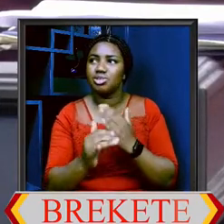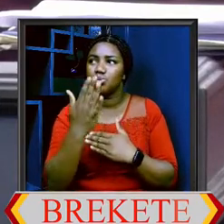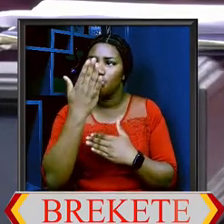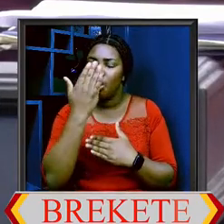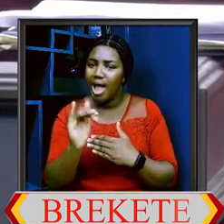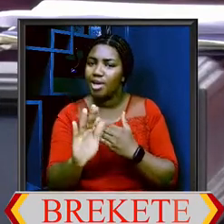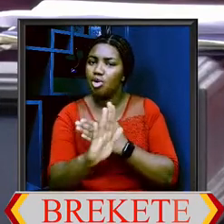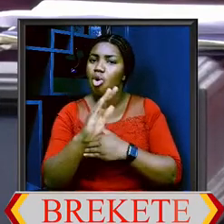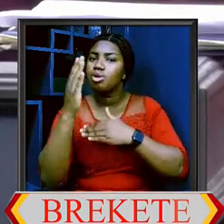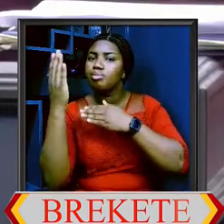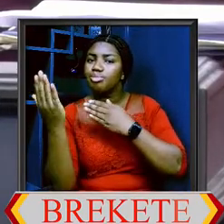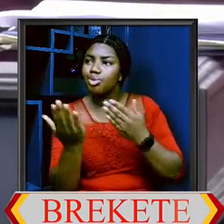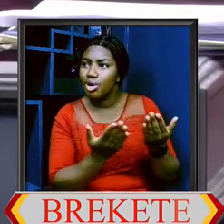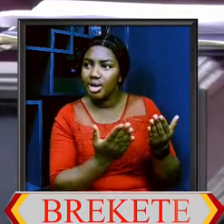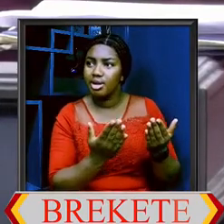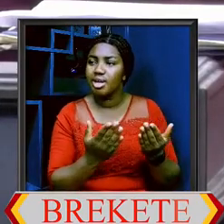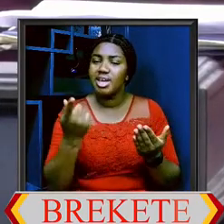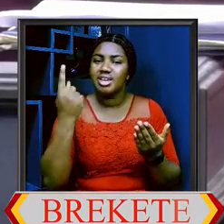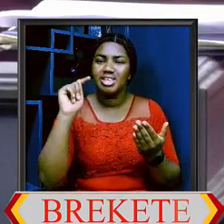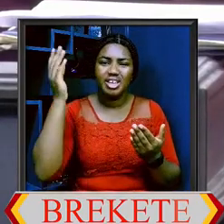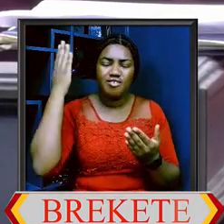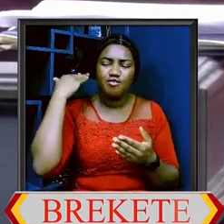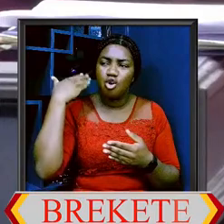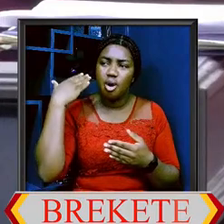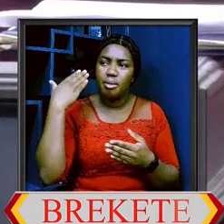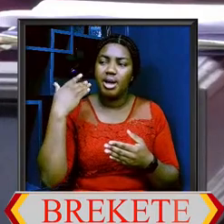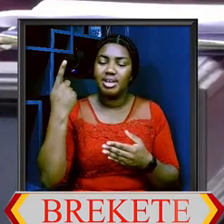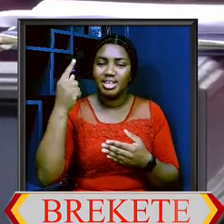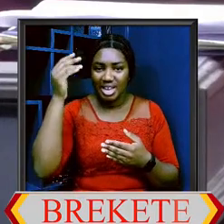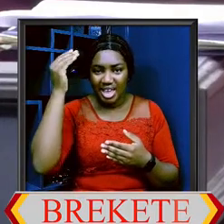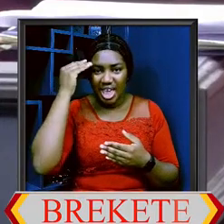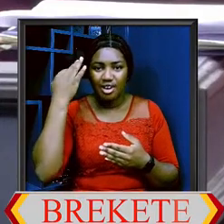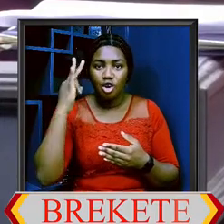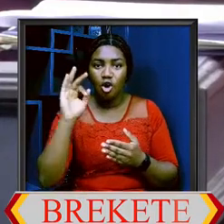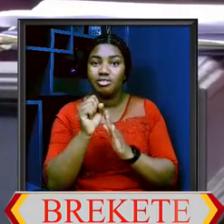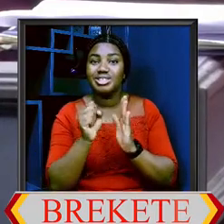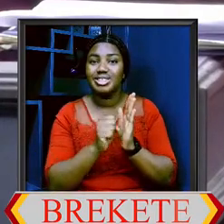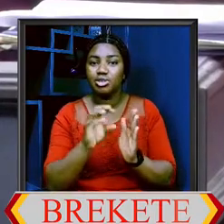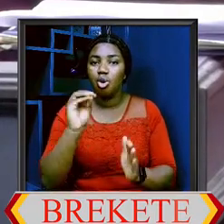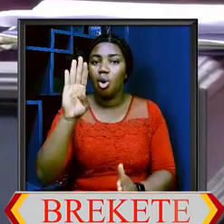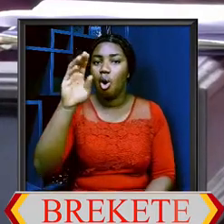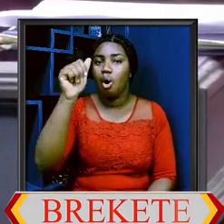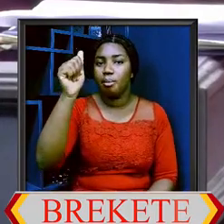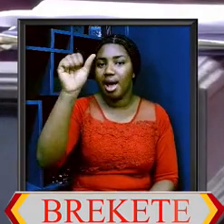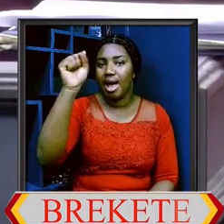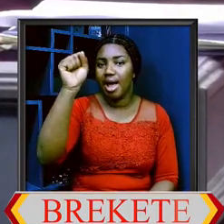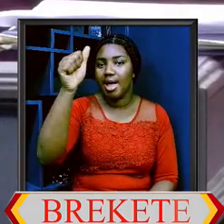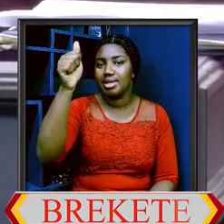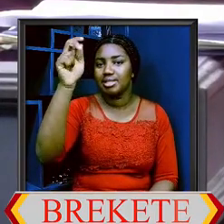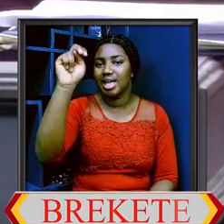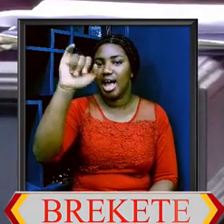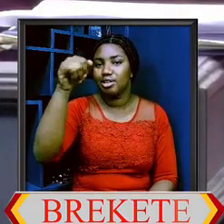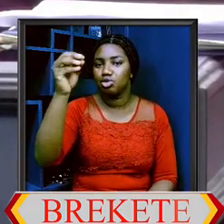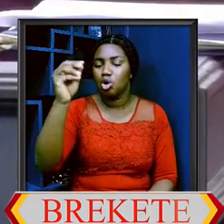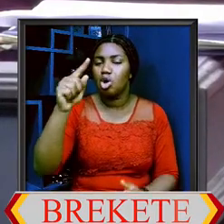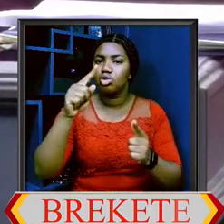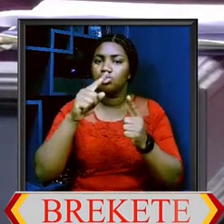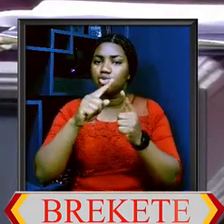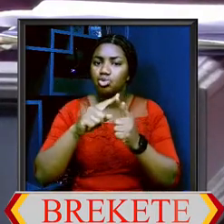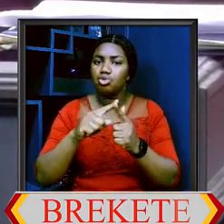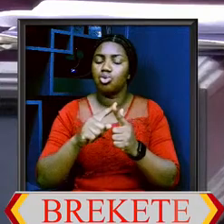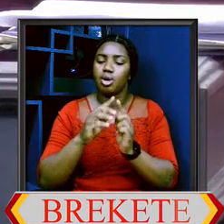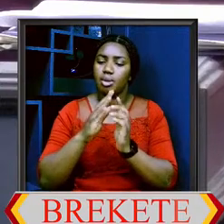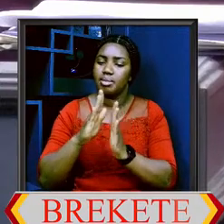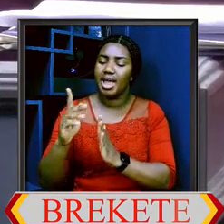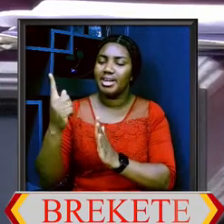God bring the the former the head of state obasan that they should say the government quarters